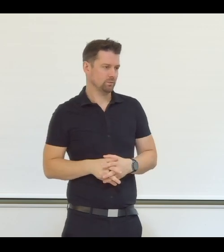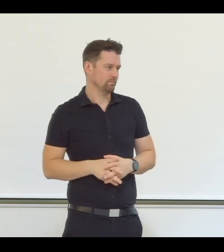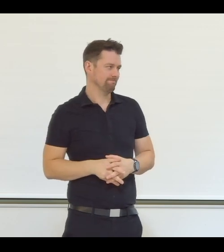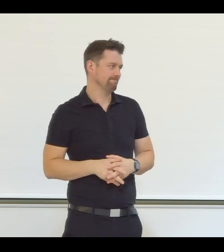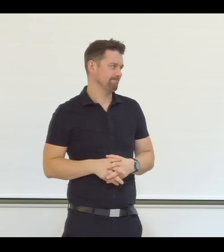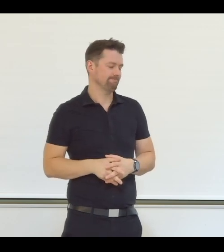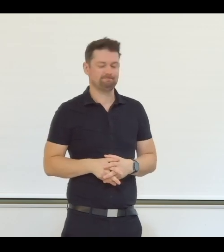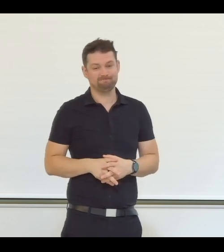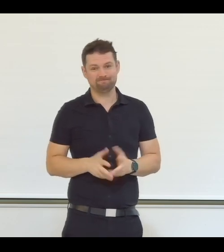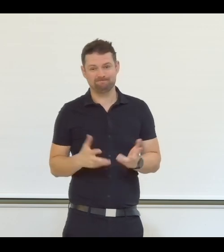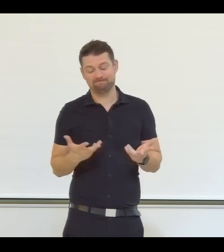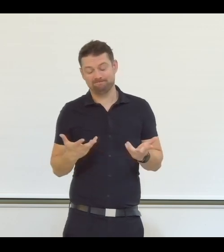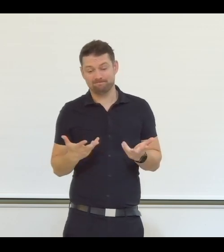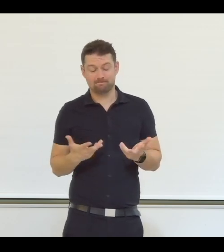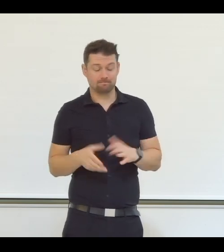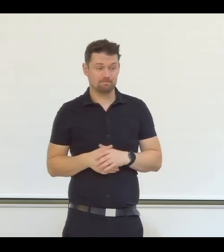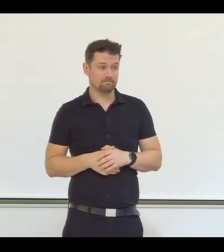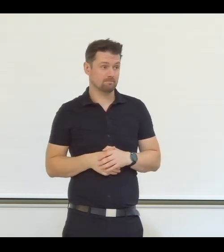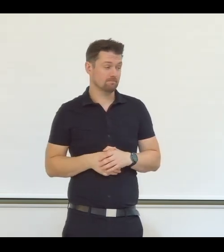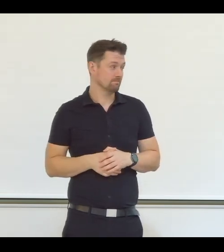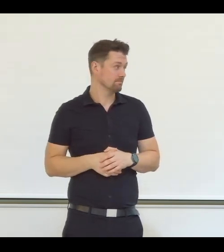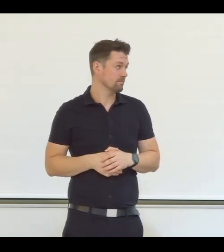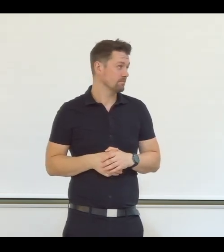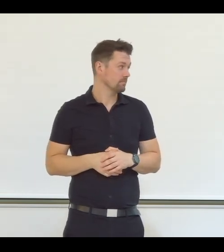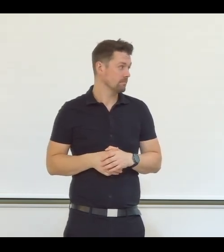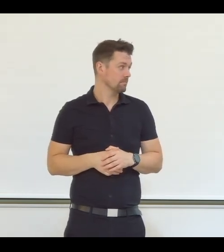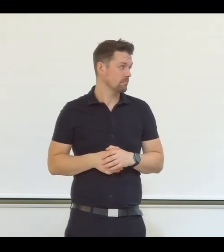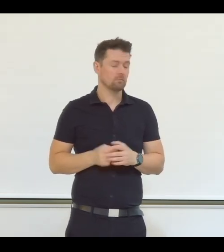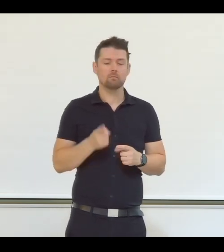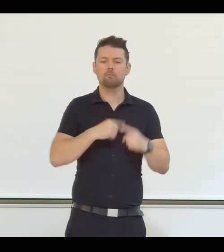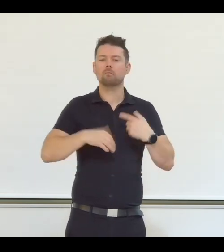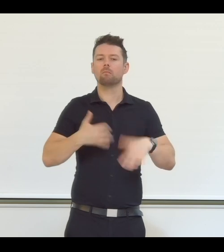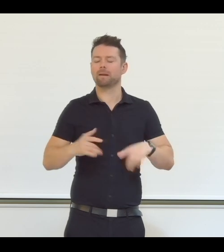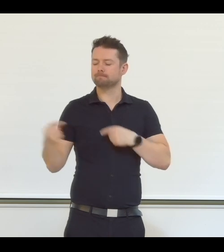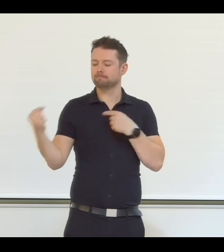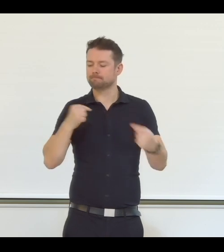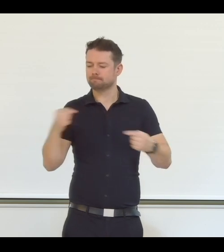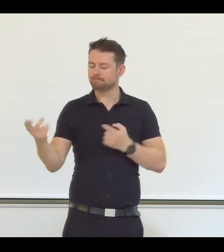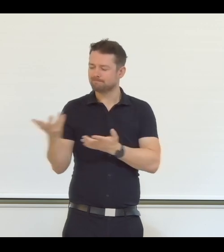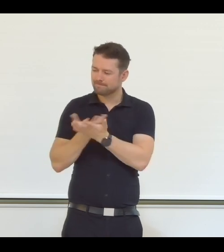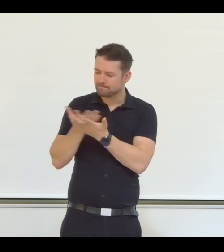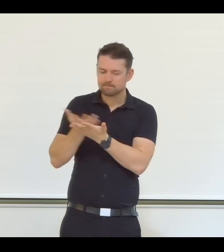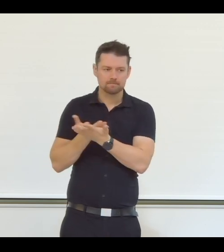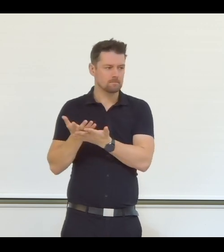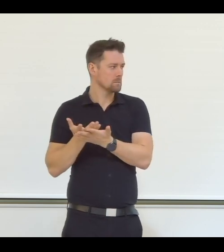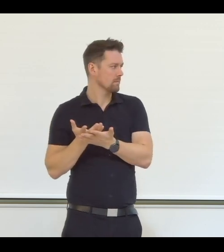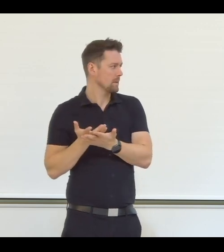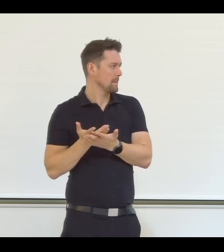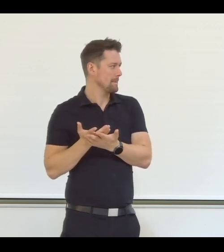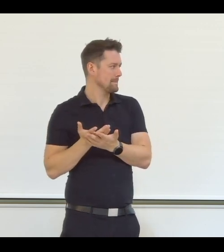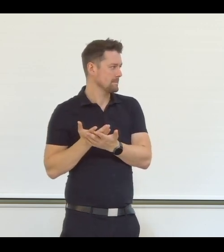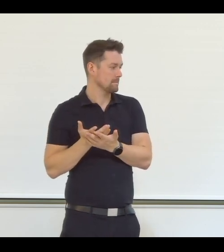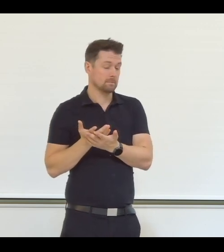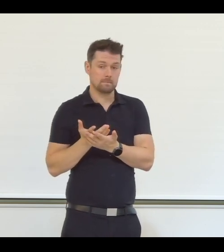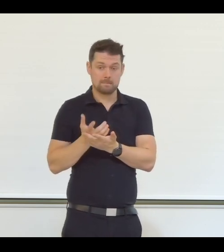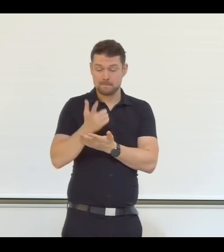So yeah, it's an issue. We actually had a lot of debate about what could you really ensure